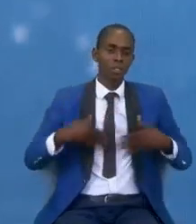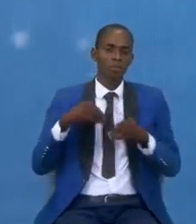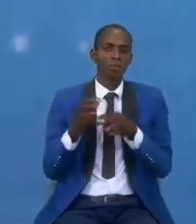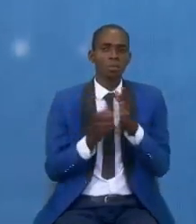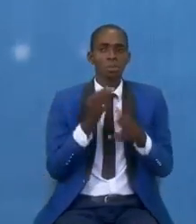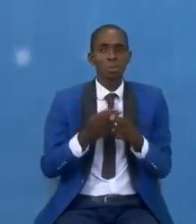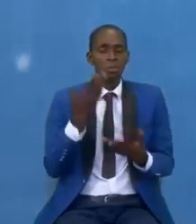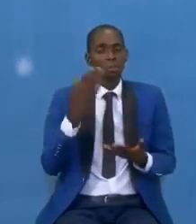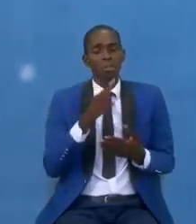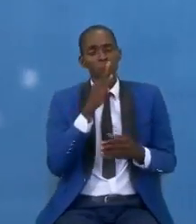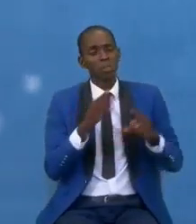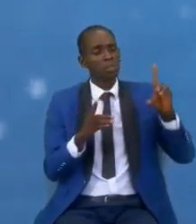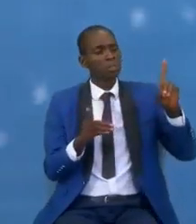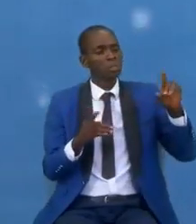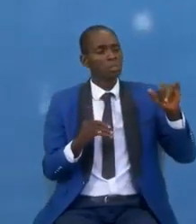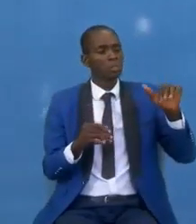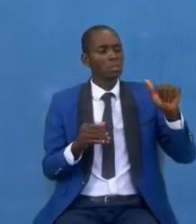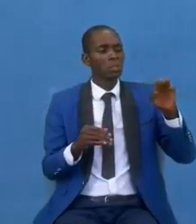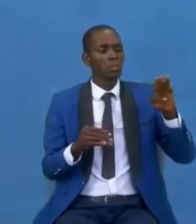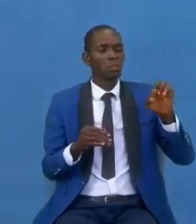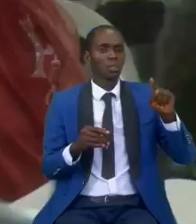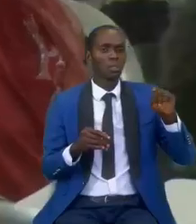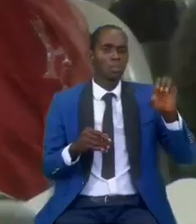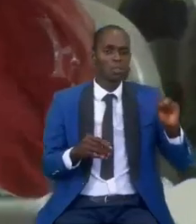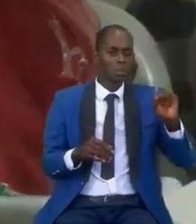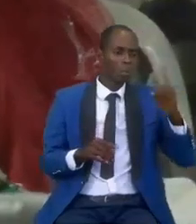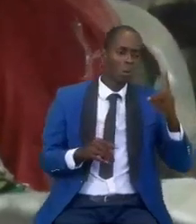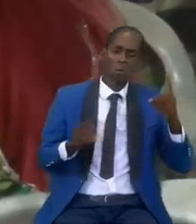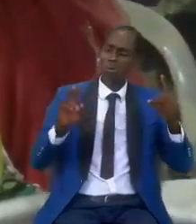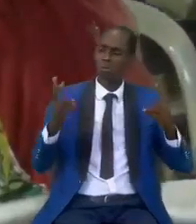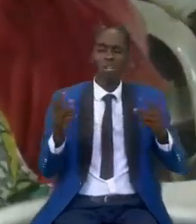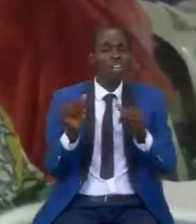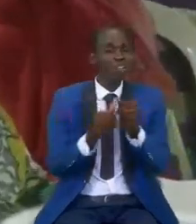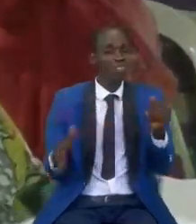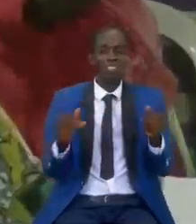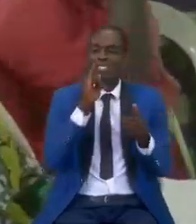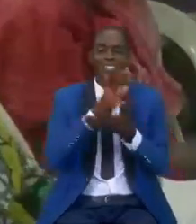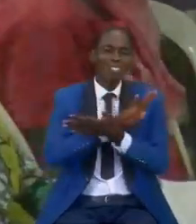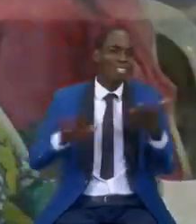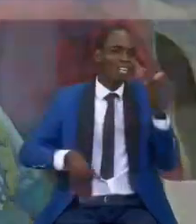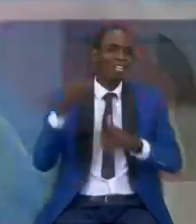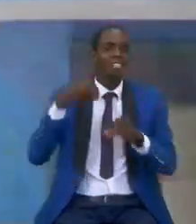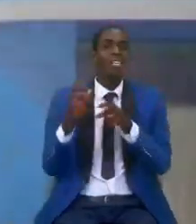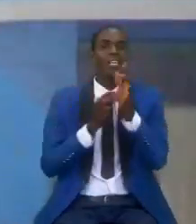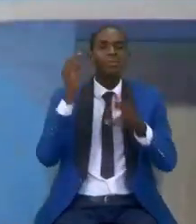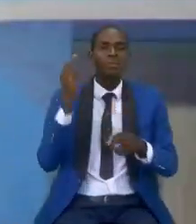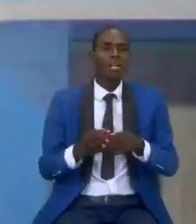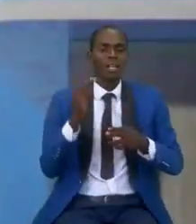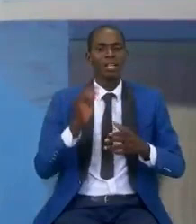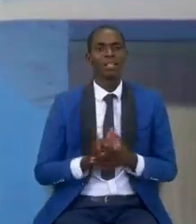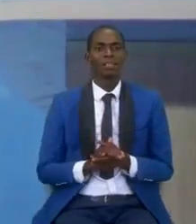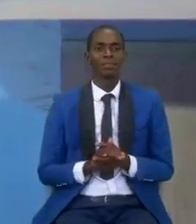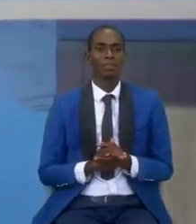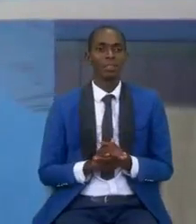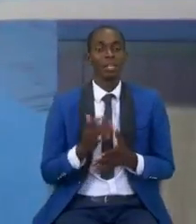everything clear the way tonight in Jesus' name. And then all the asthma and all the